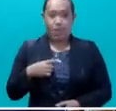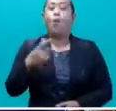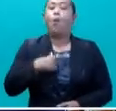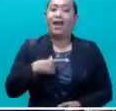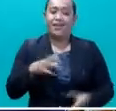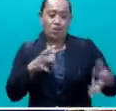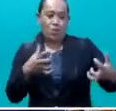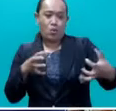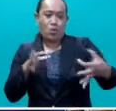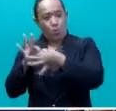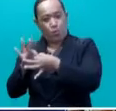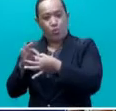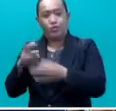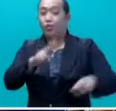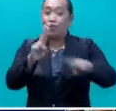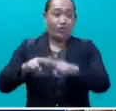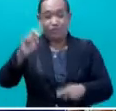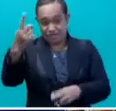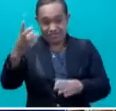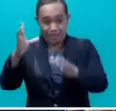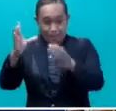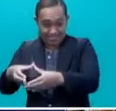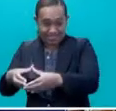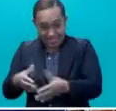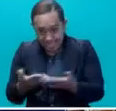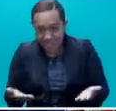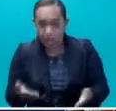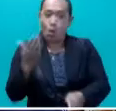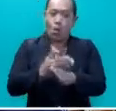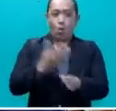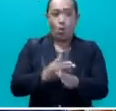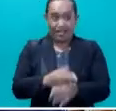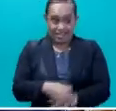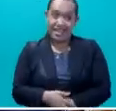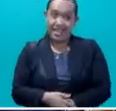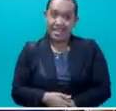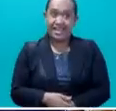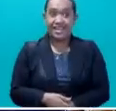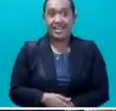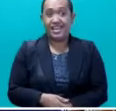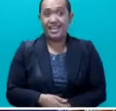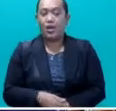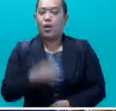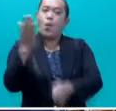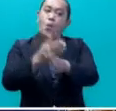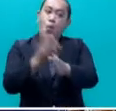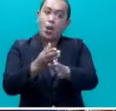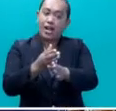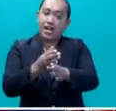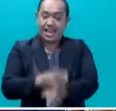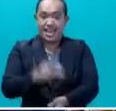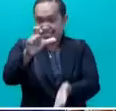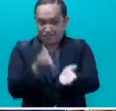Party and the government. And some of them are now working in the civil service for subject of the original investigations. Let's get to the bottom of that,